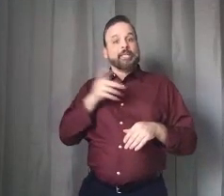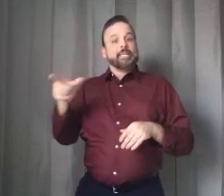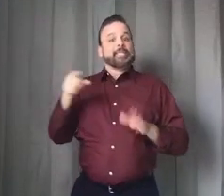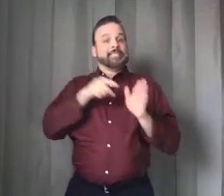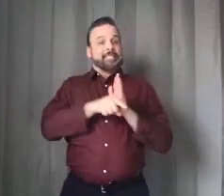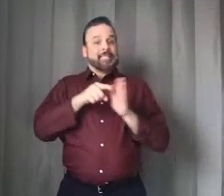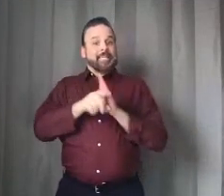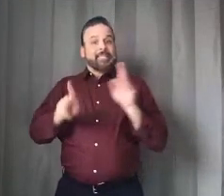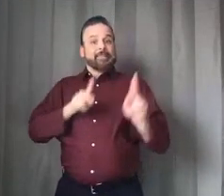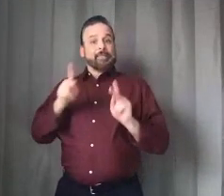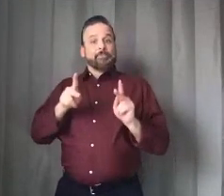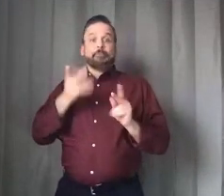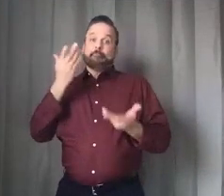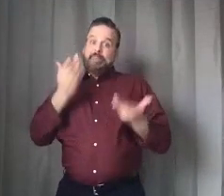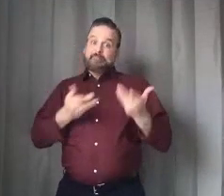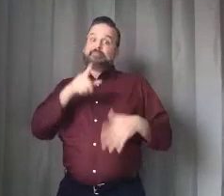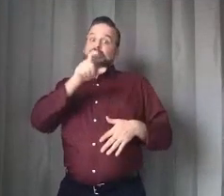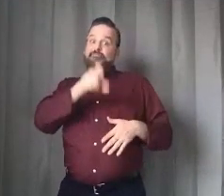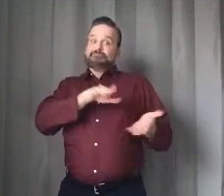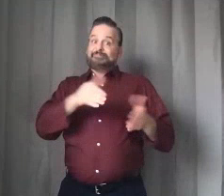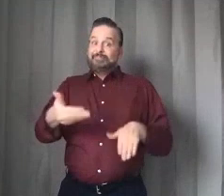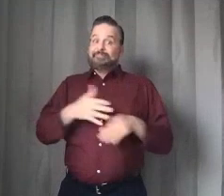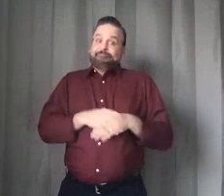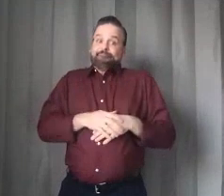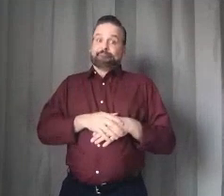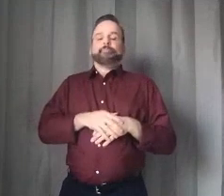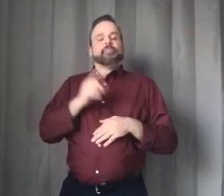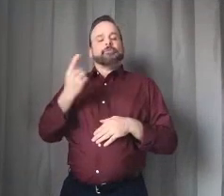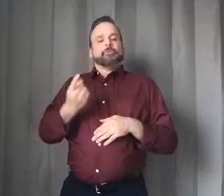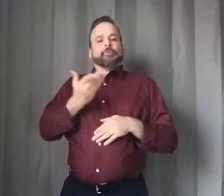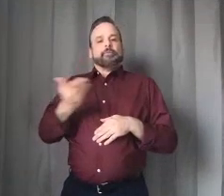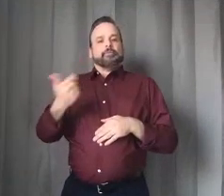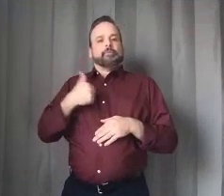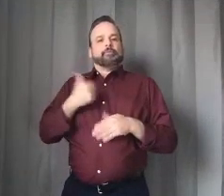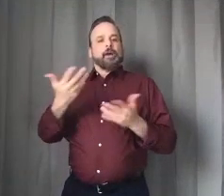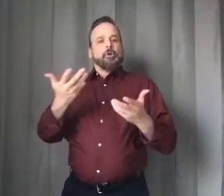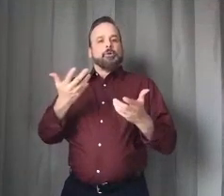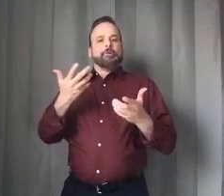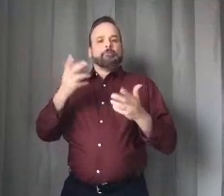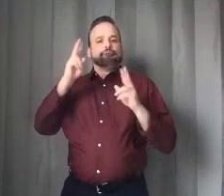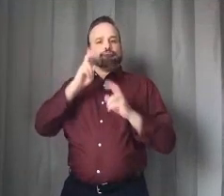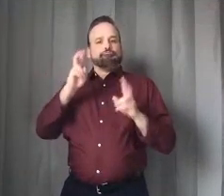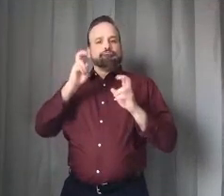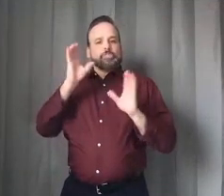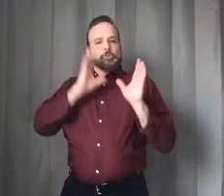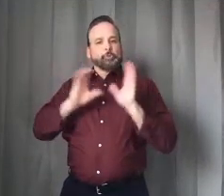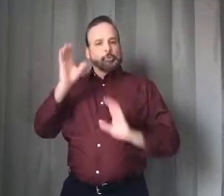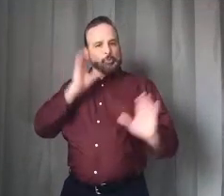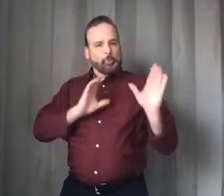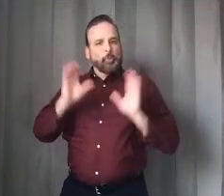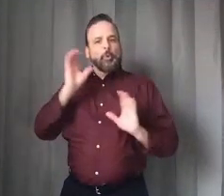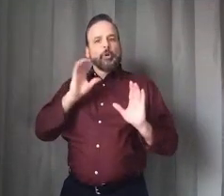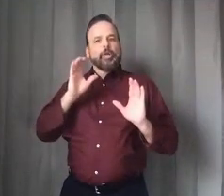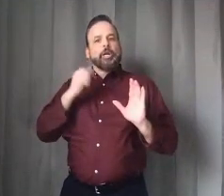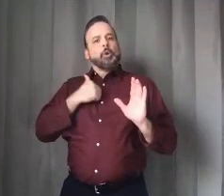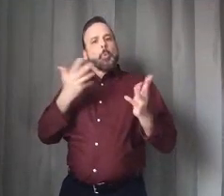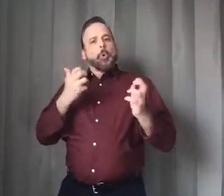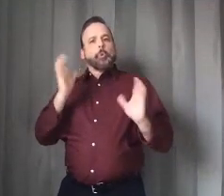people who might deserve it. So that was one of the things I really wanted to explore. And I also wanted to